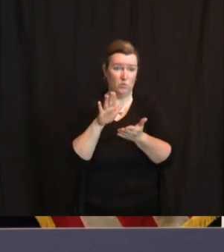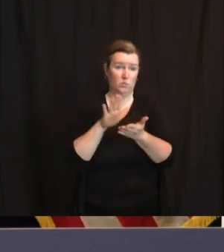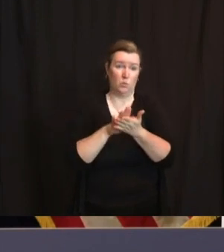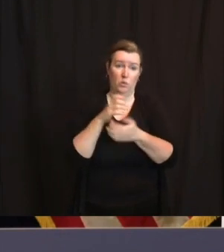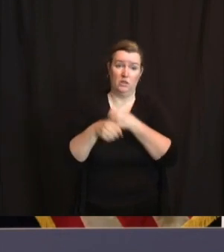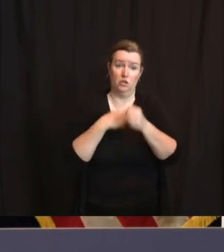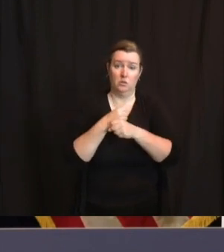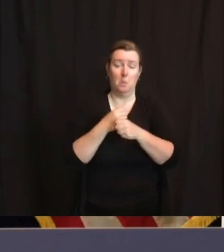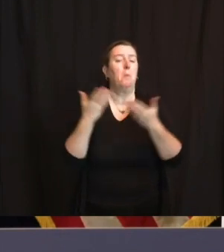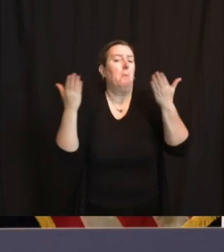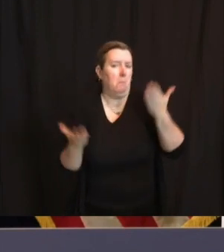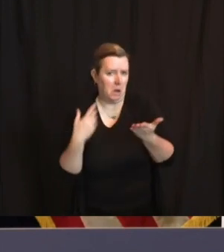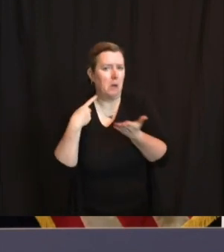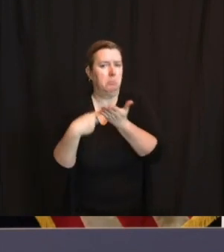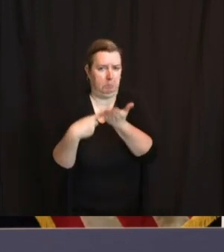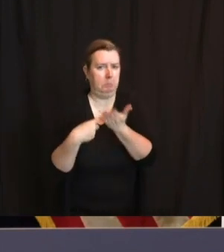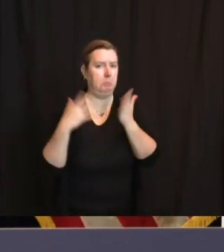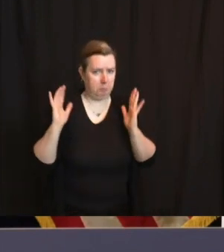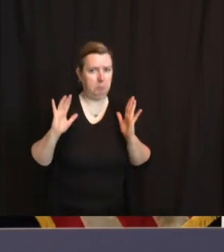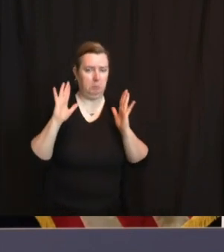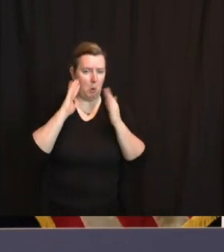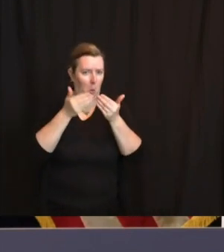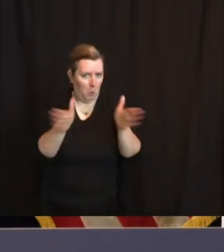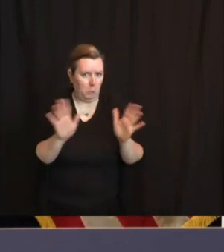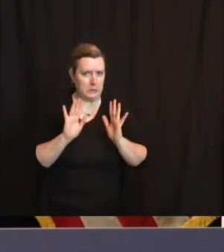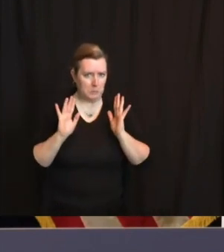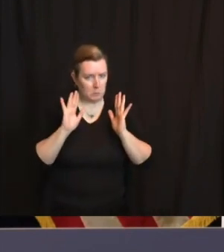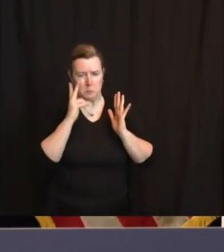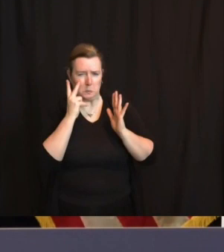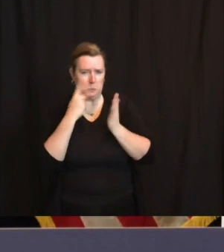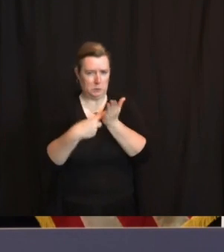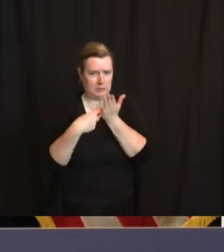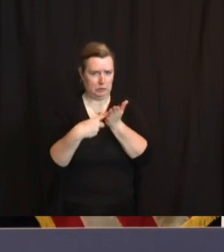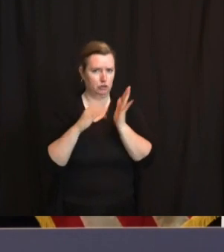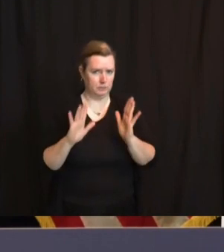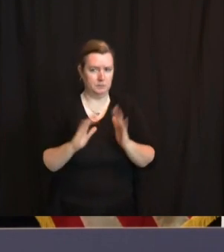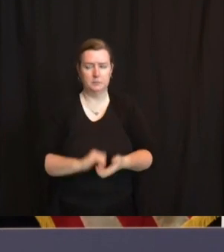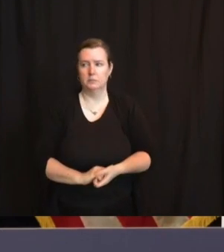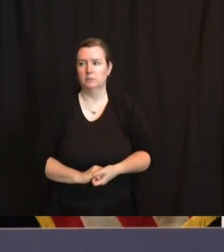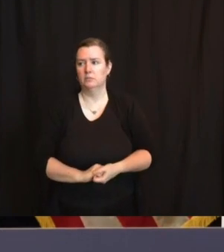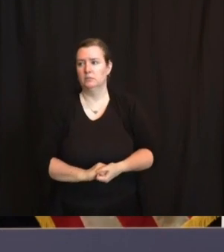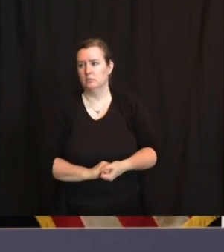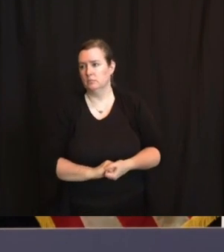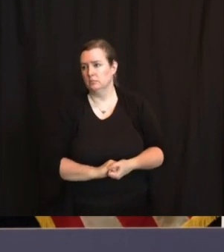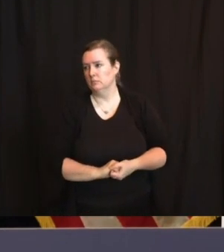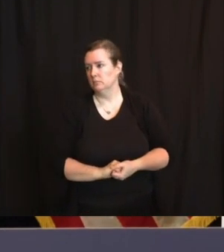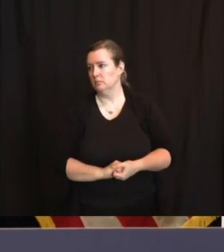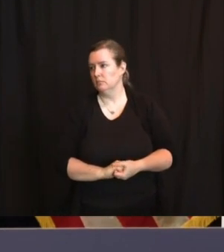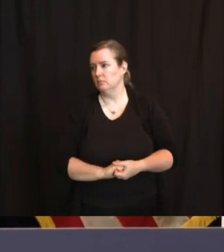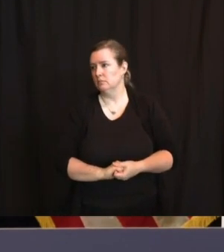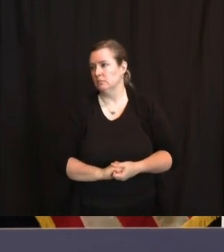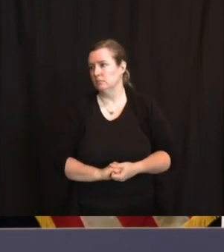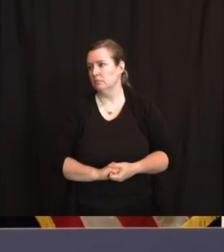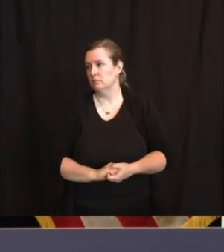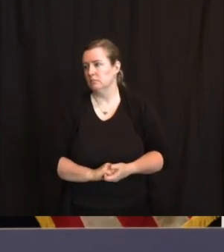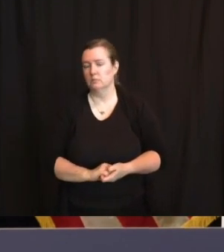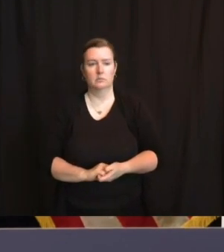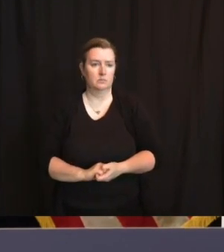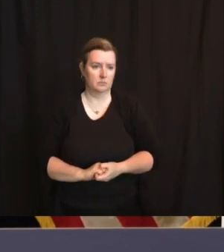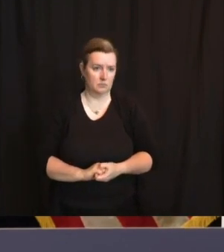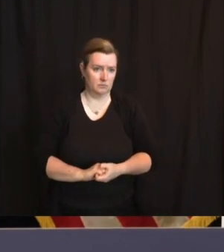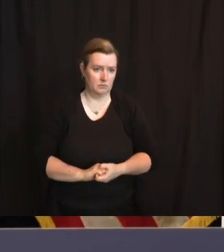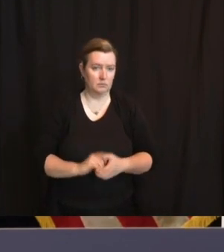Your question on, do I think we've got social distancing, including masks, social distancing, washing hands with soap and